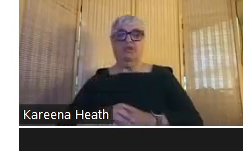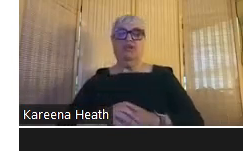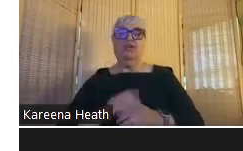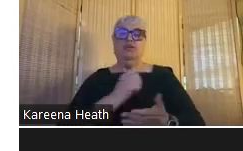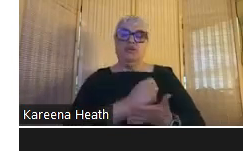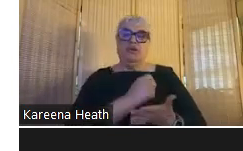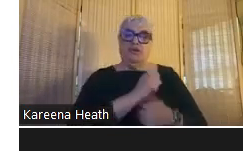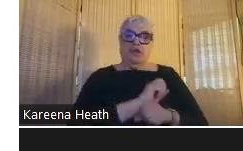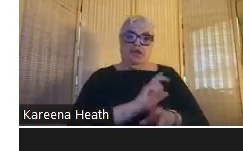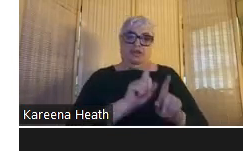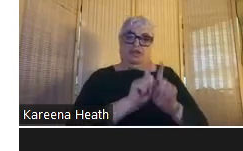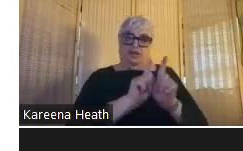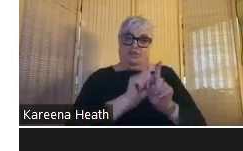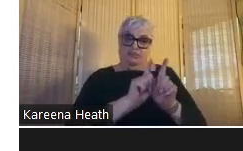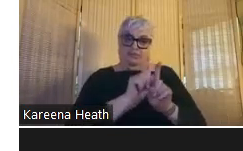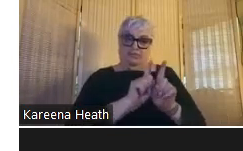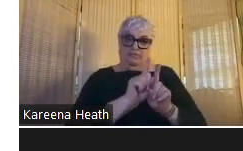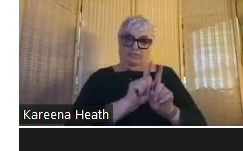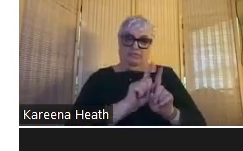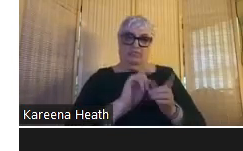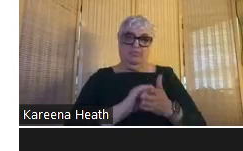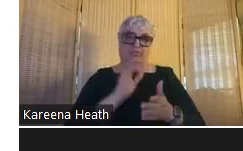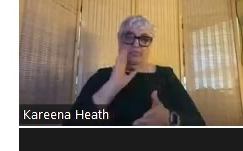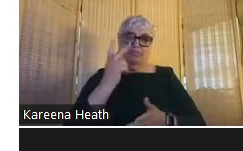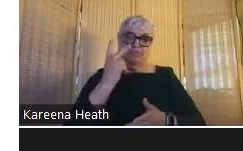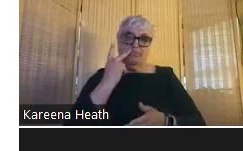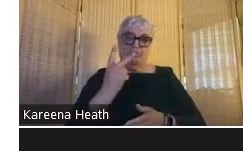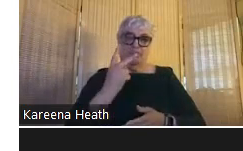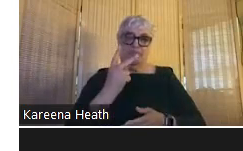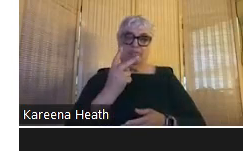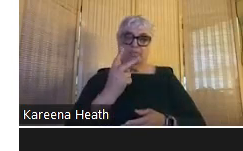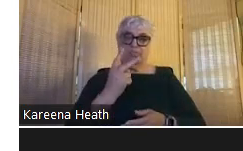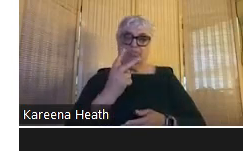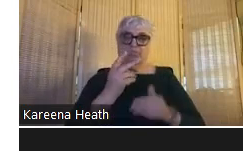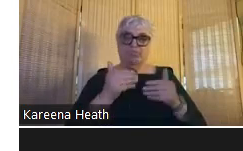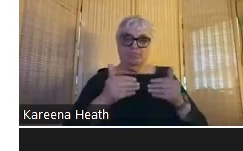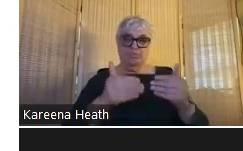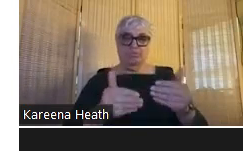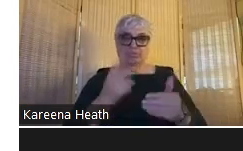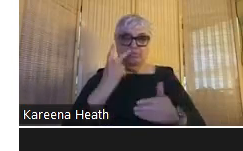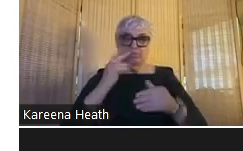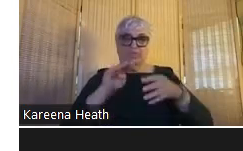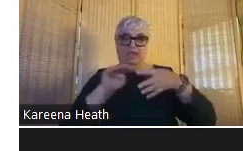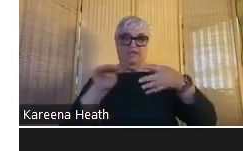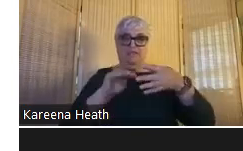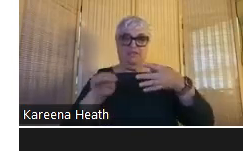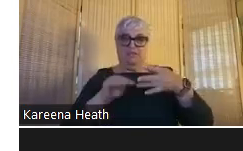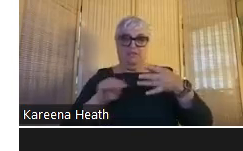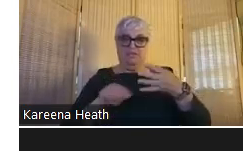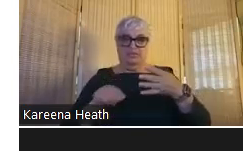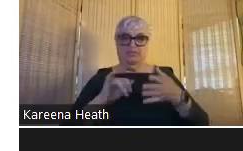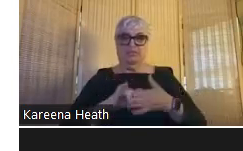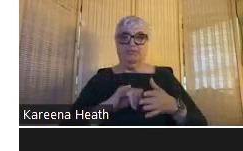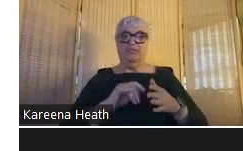little asterisk on it here. And we'll see as we move forward and look at the levels of care, that